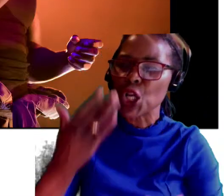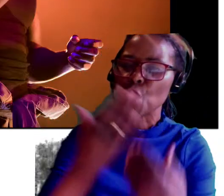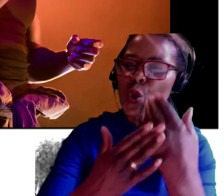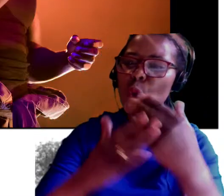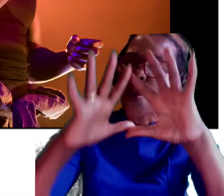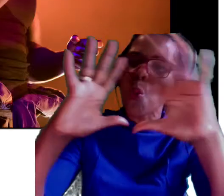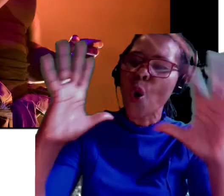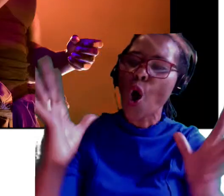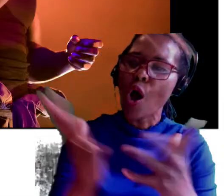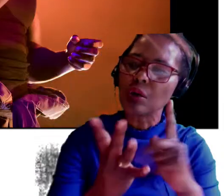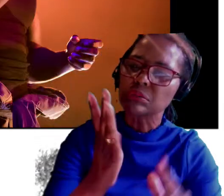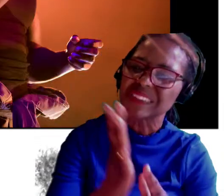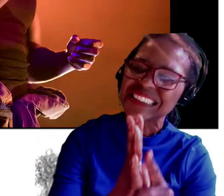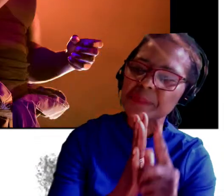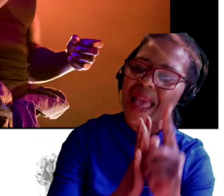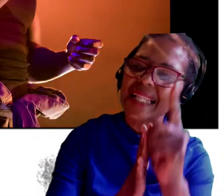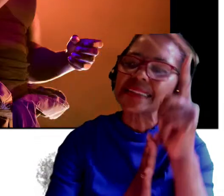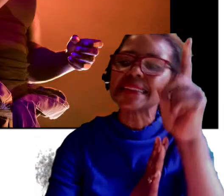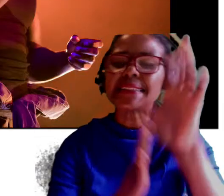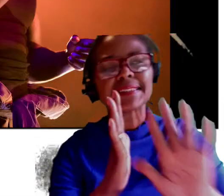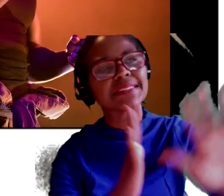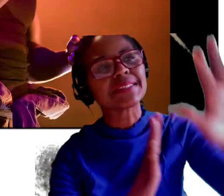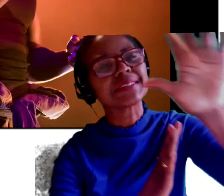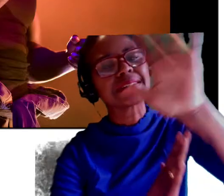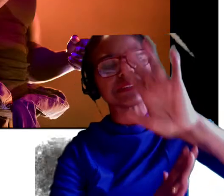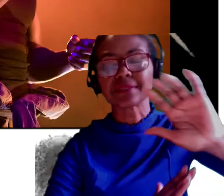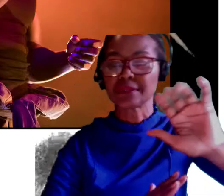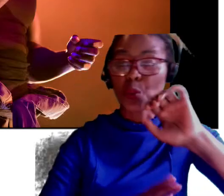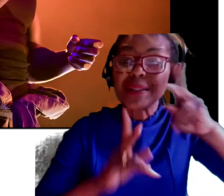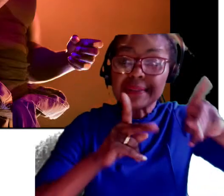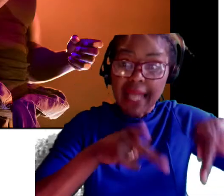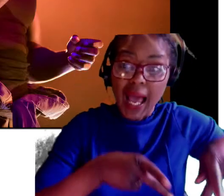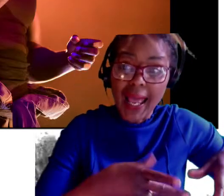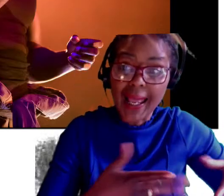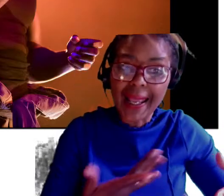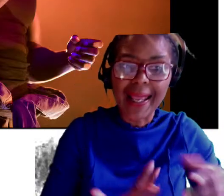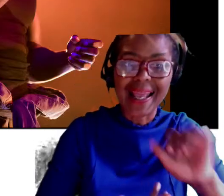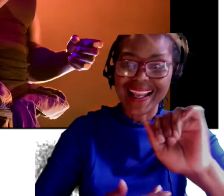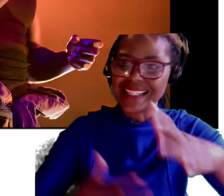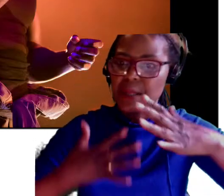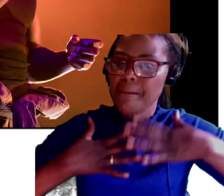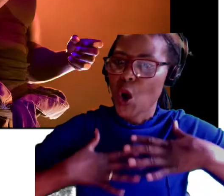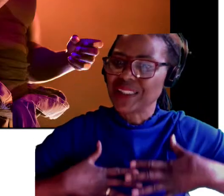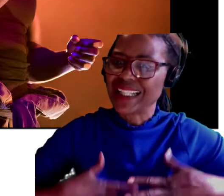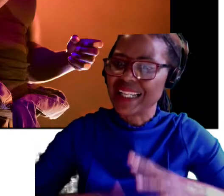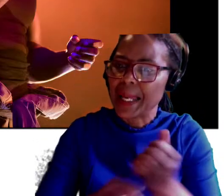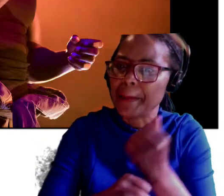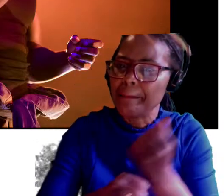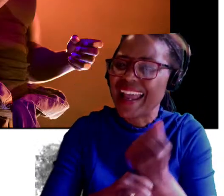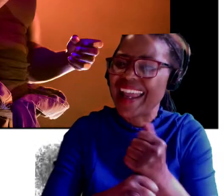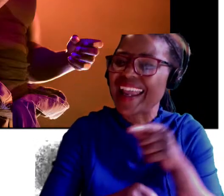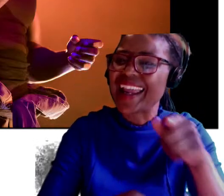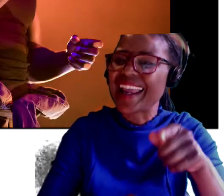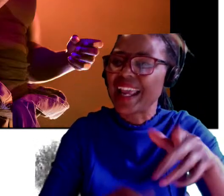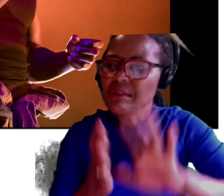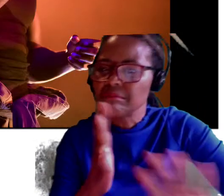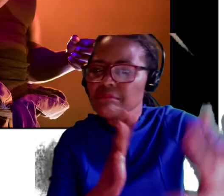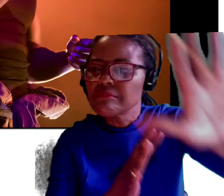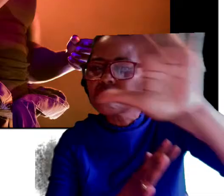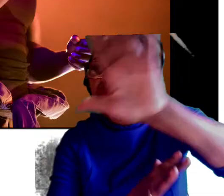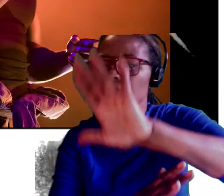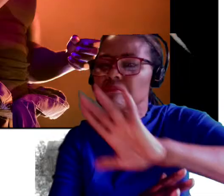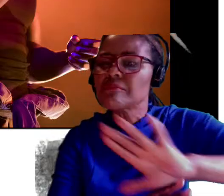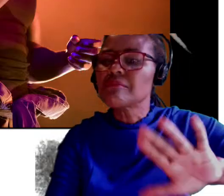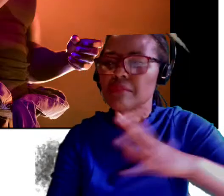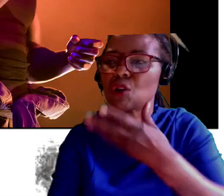plan. His body will be part of the seed material to make the planet habitable. It's a solo mission because of the